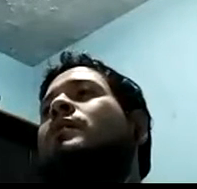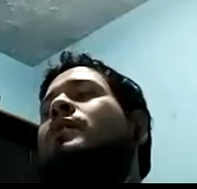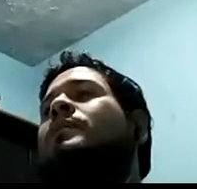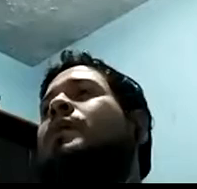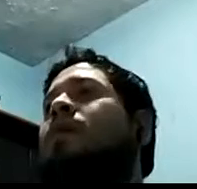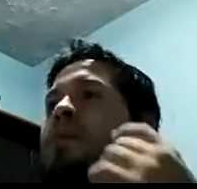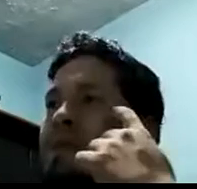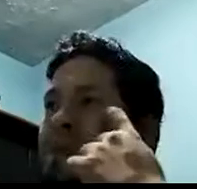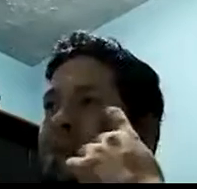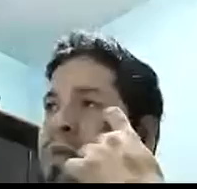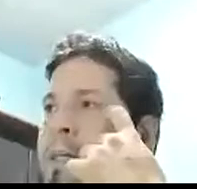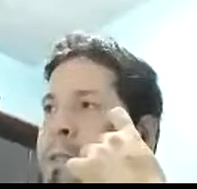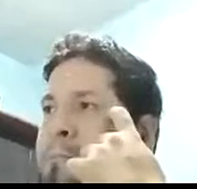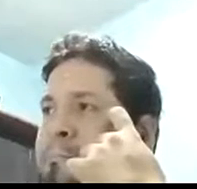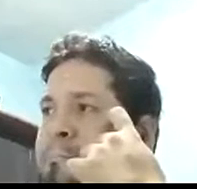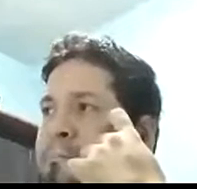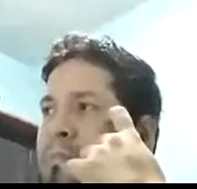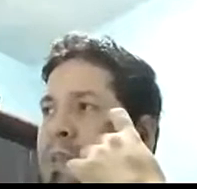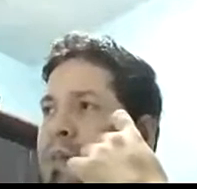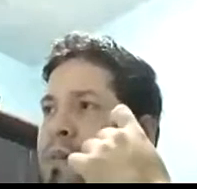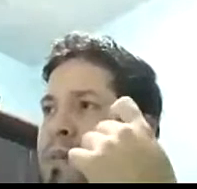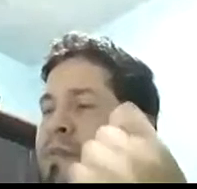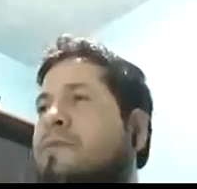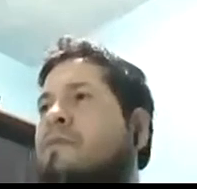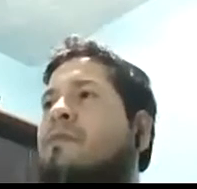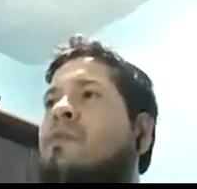I am playing at